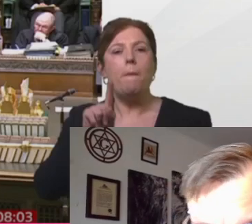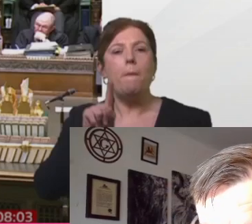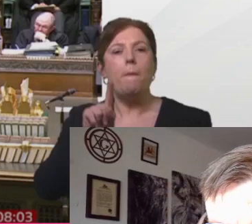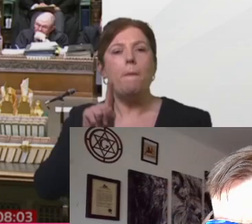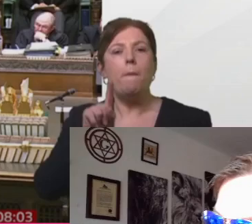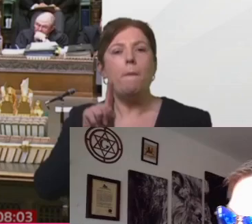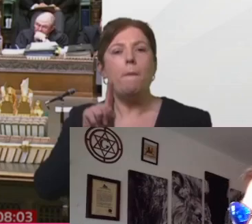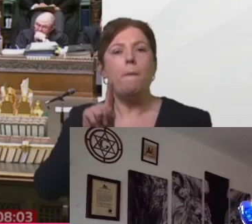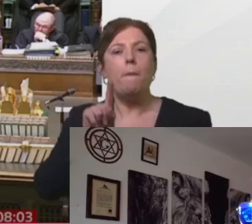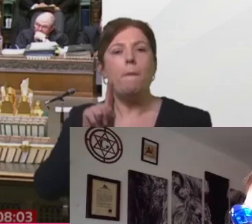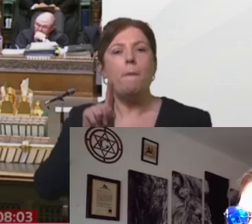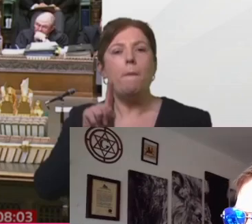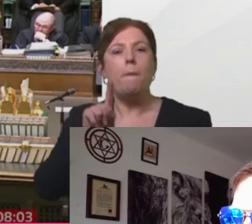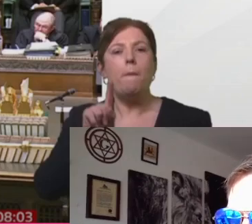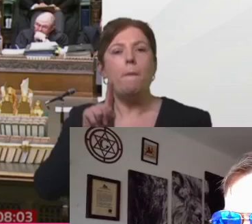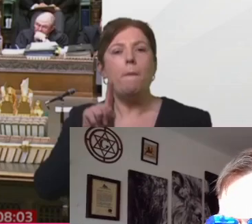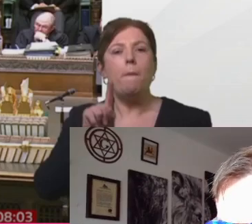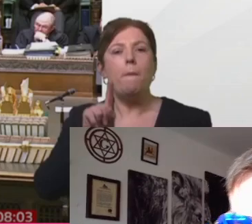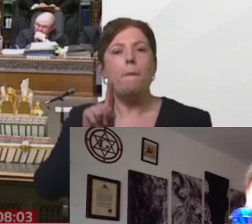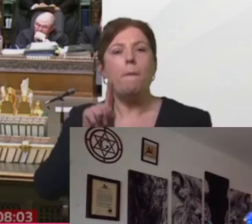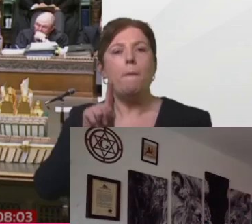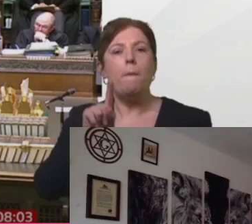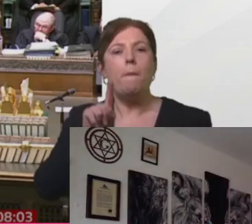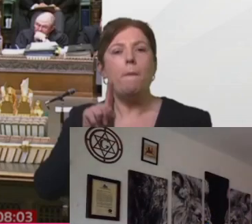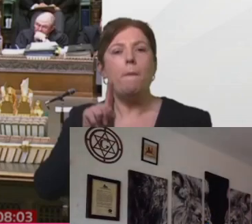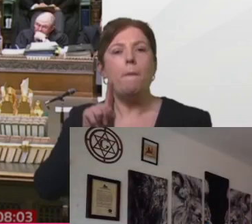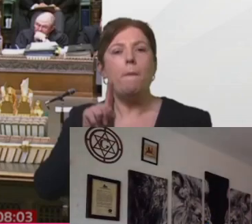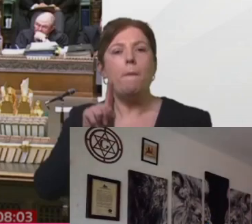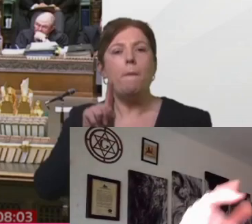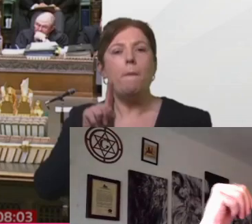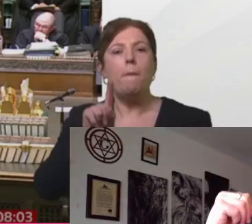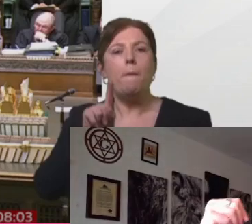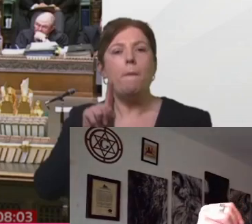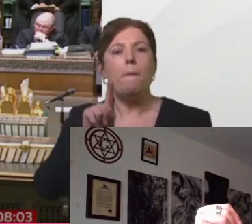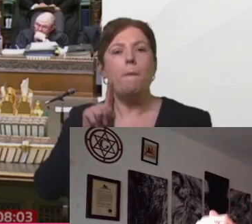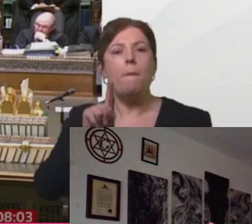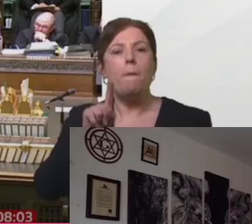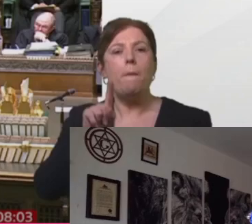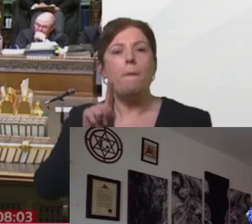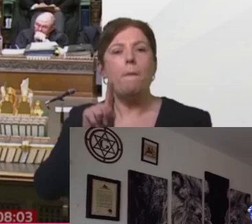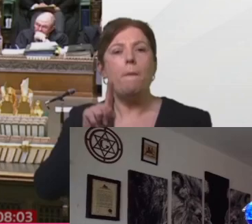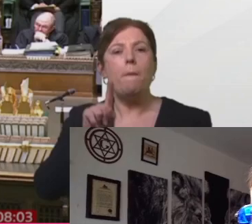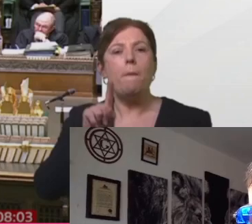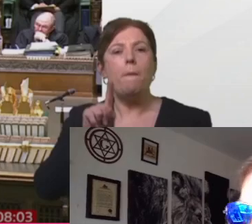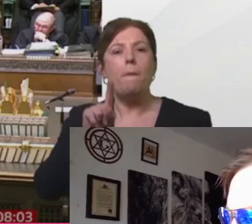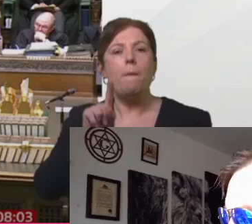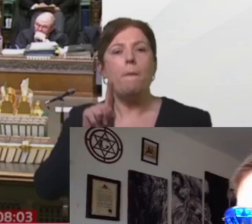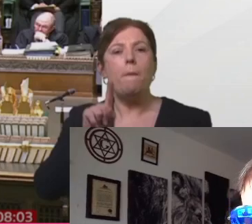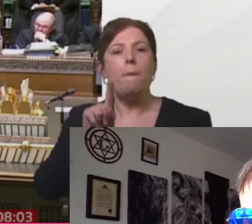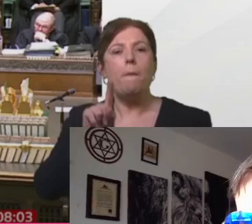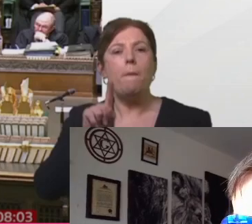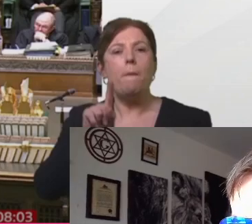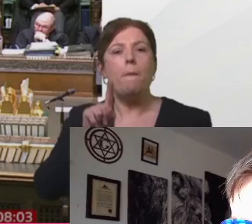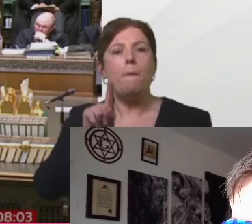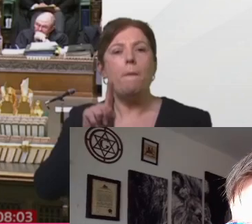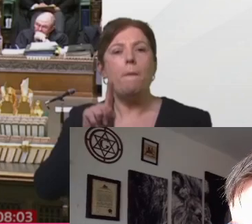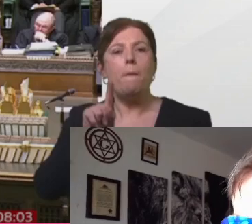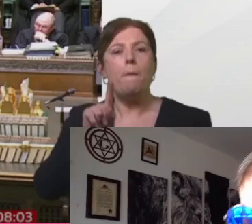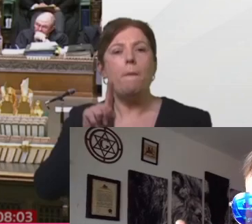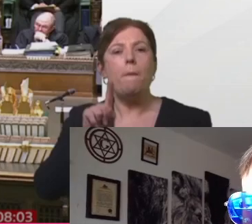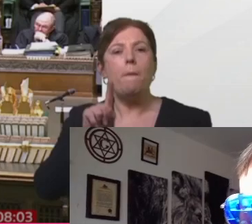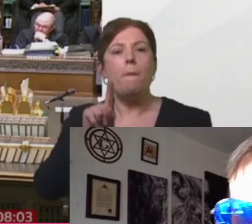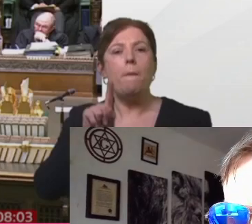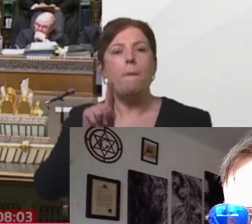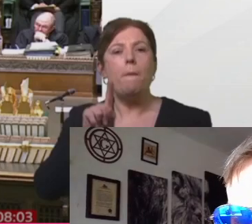dust bowl in Africa? Who could disagree with that? Right, as I just explained, look at the fucking wording that they've just said to fucking classify a